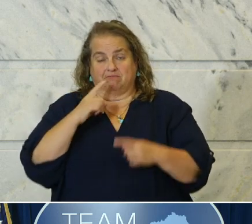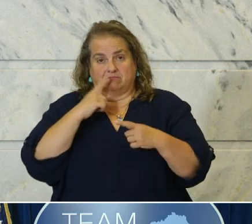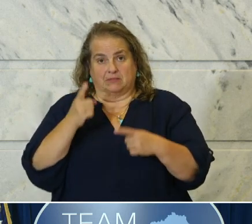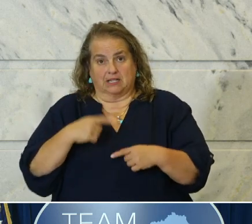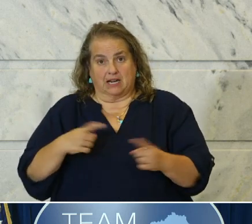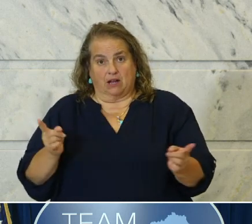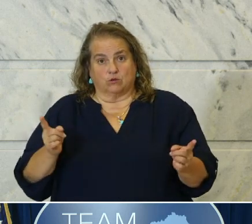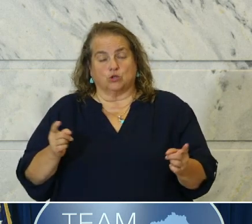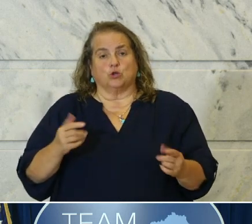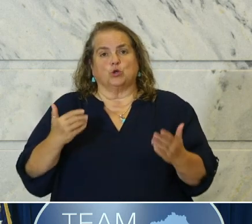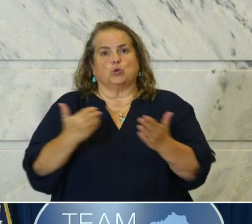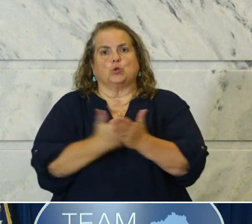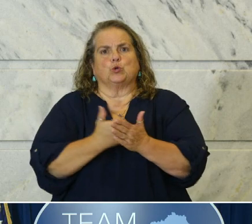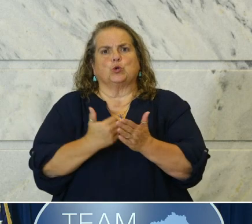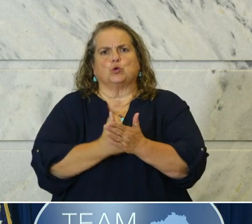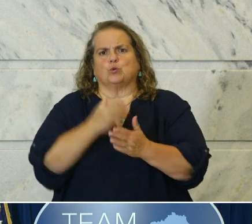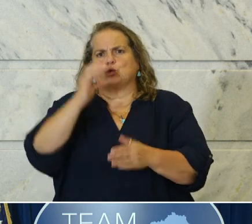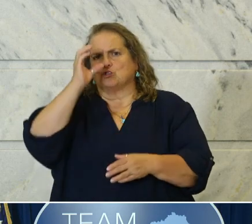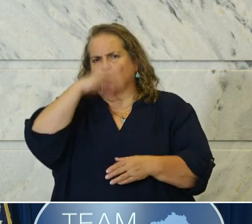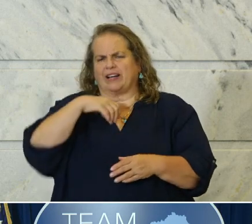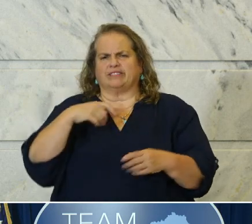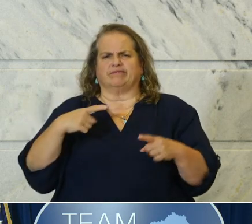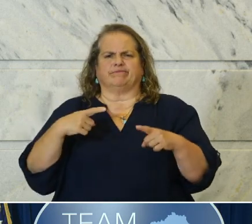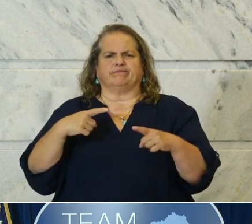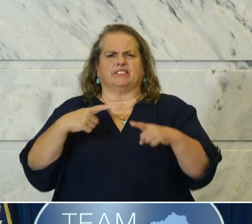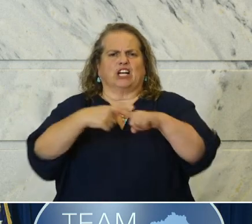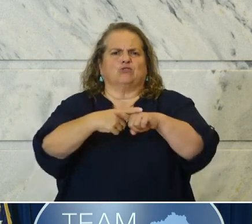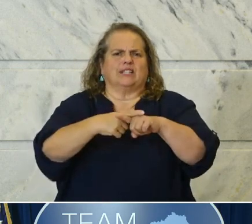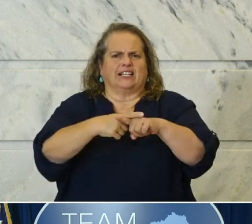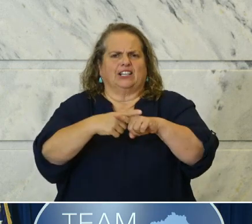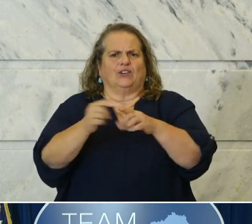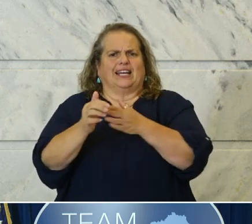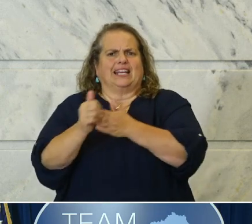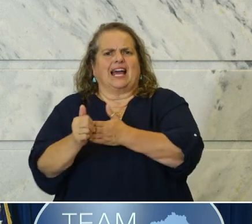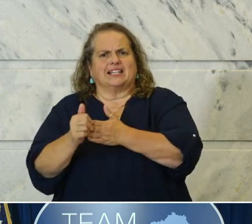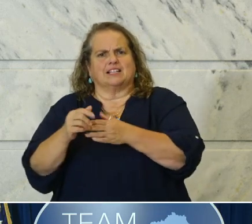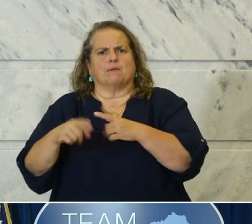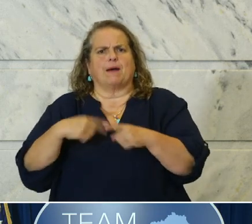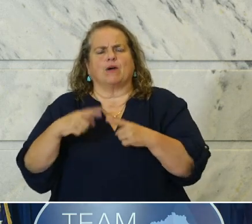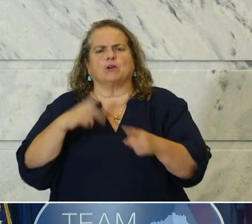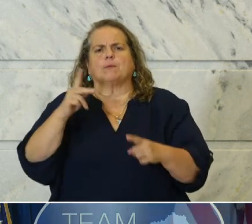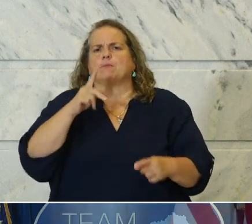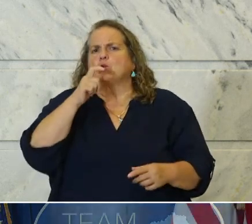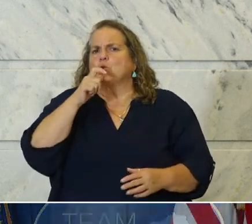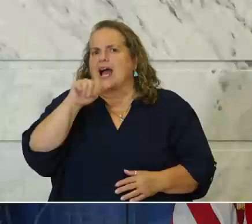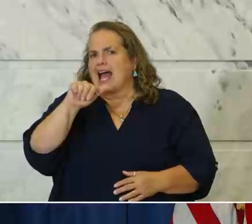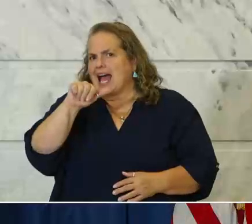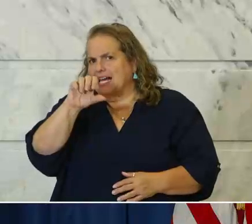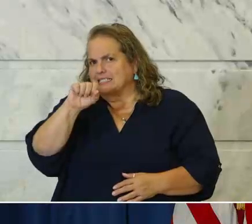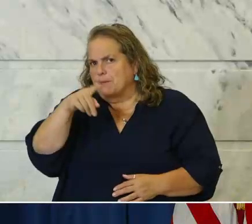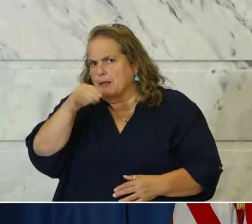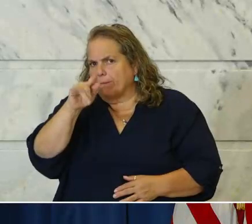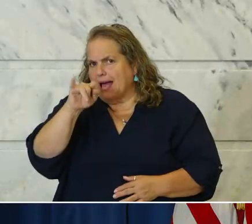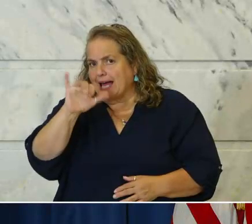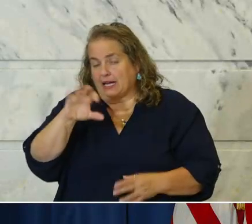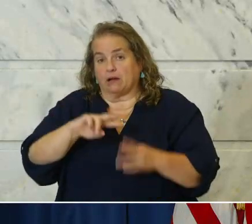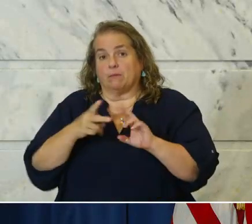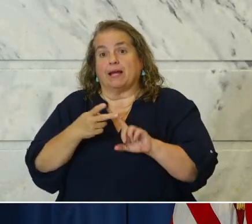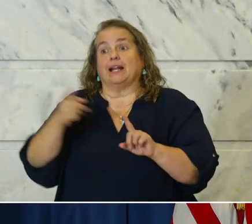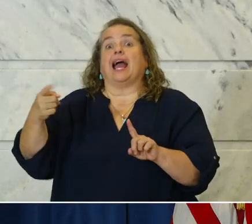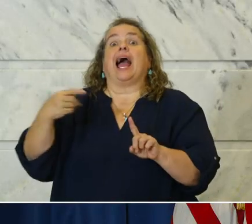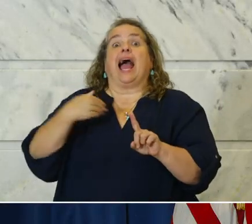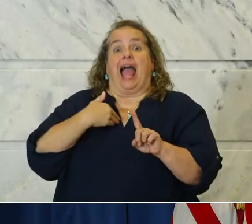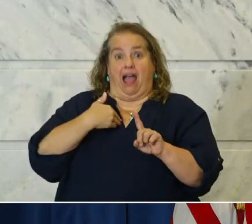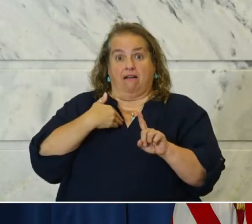some new, strange, contradictory guidance about asymptomatic people who have been exposed not